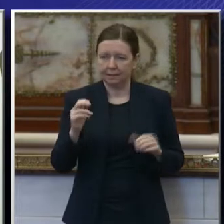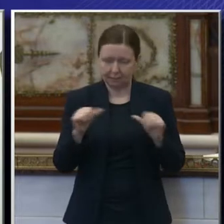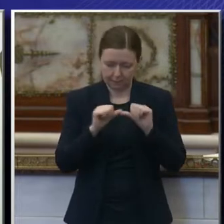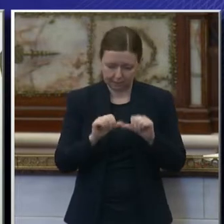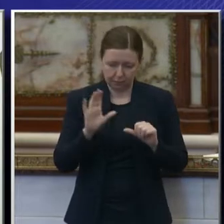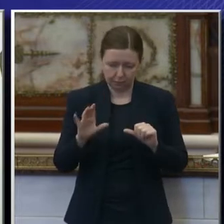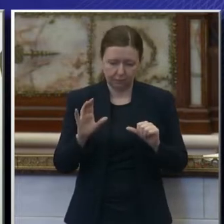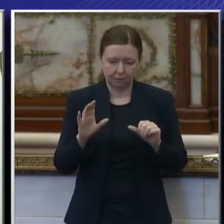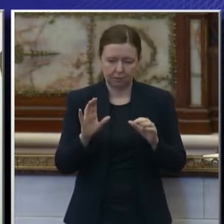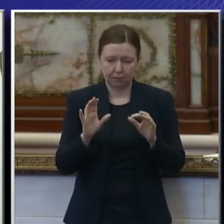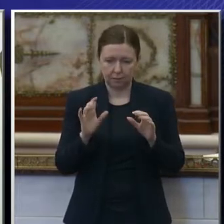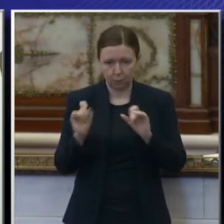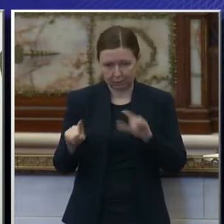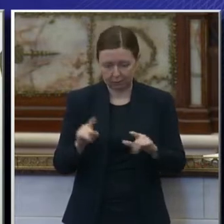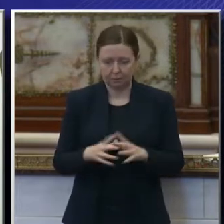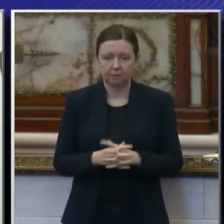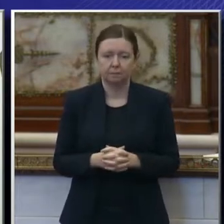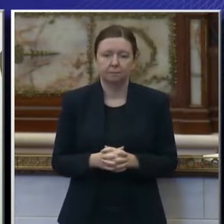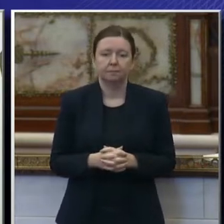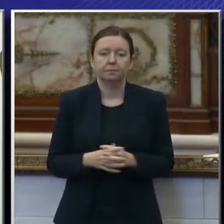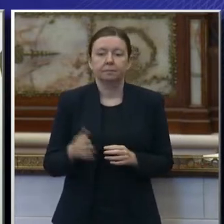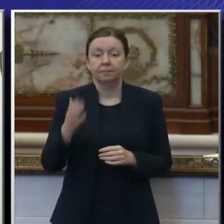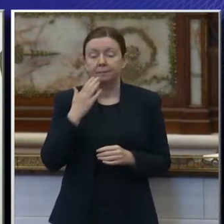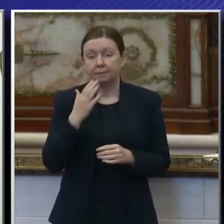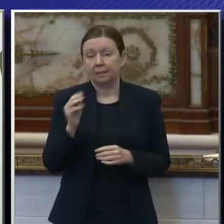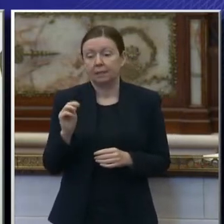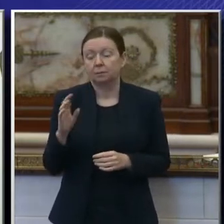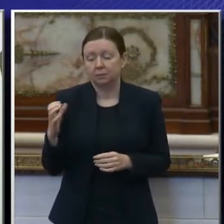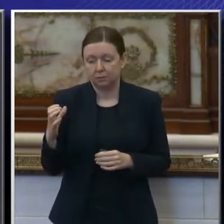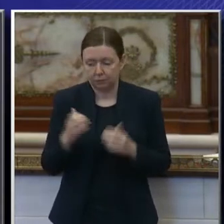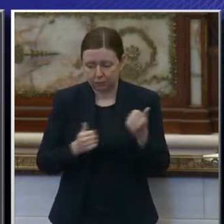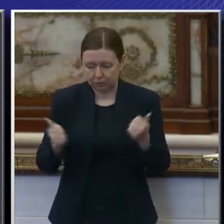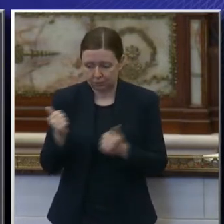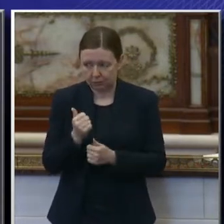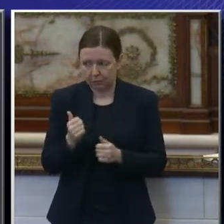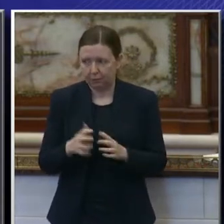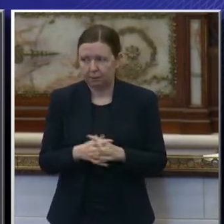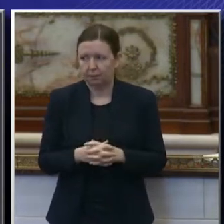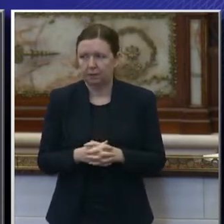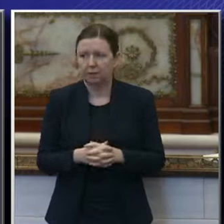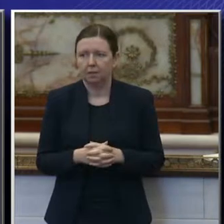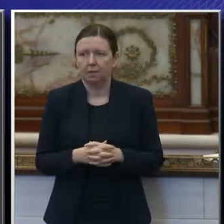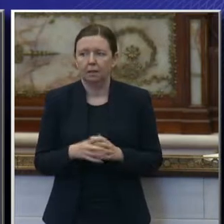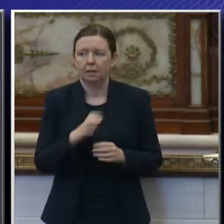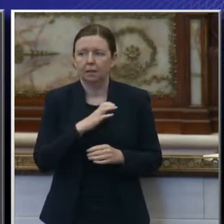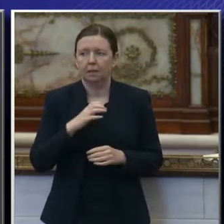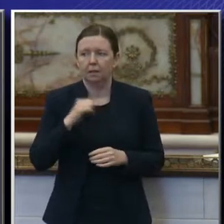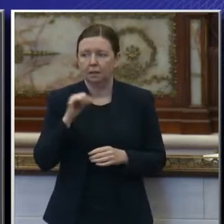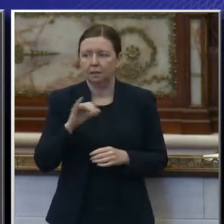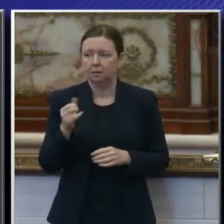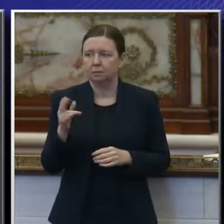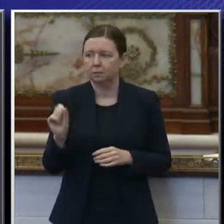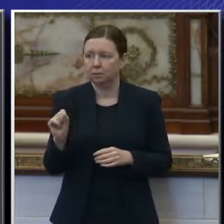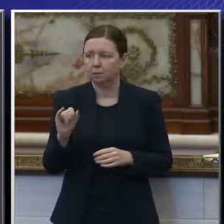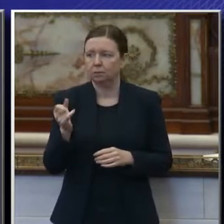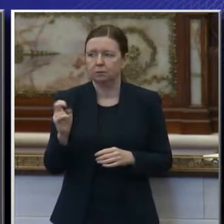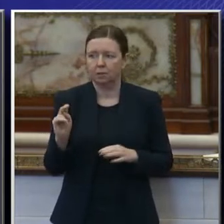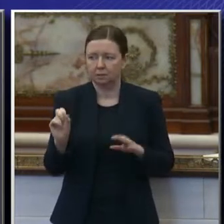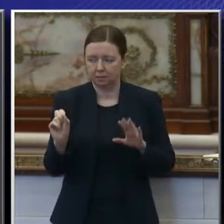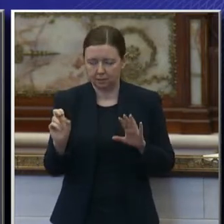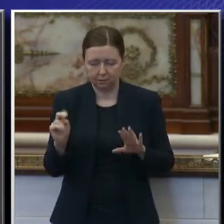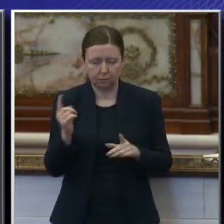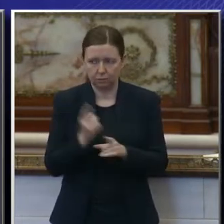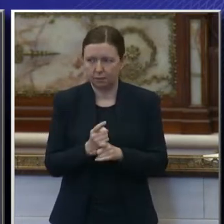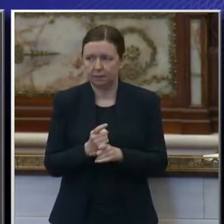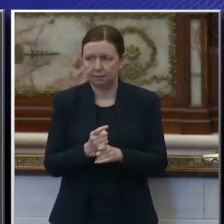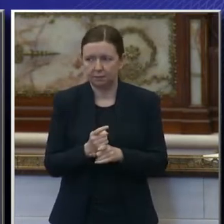your round of questions. Thank you, Mr. Chairman. And Councilmember Jones or Johnson, you're right. I